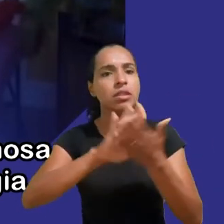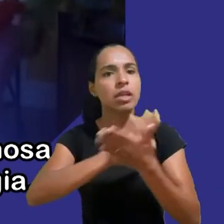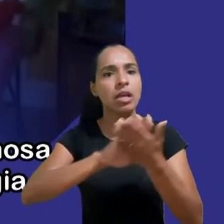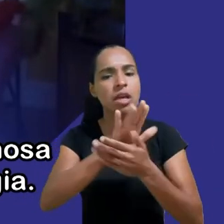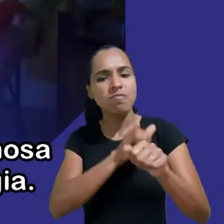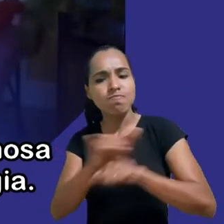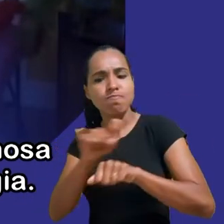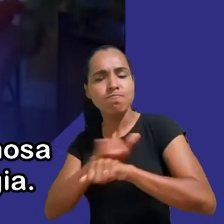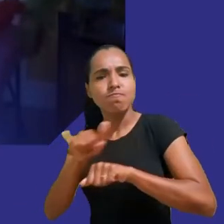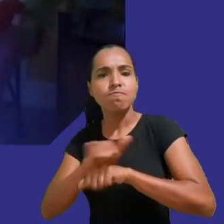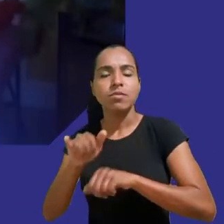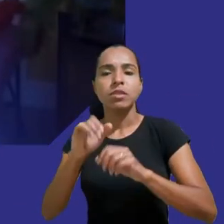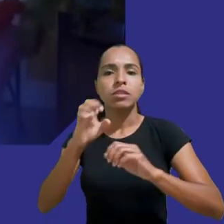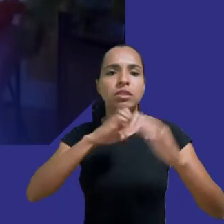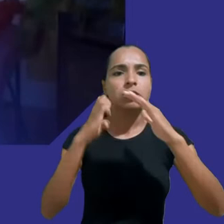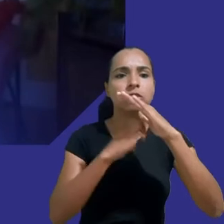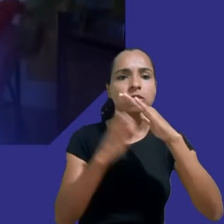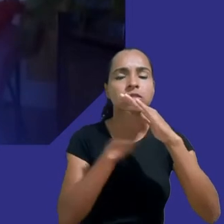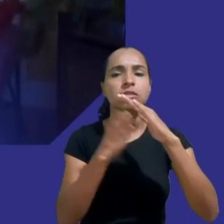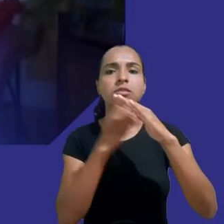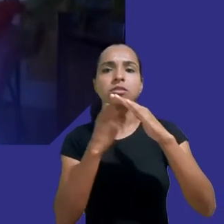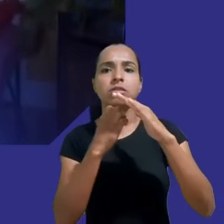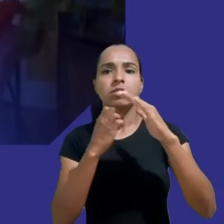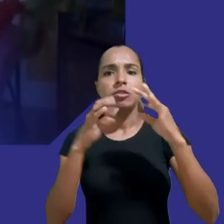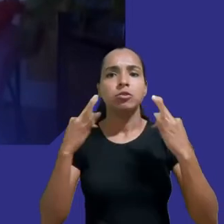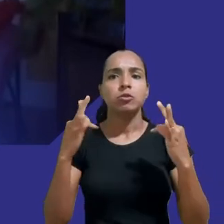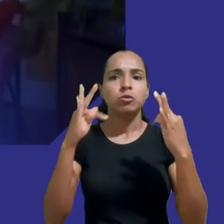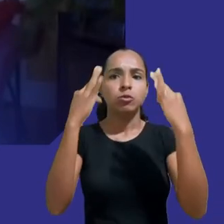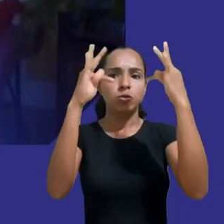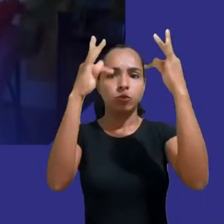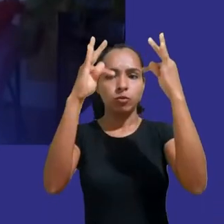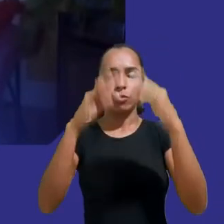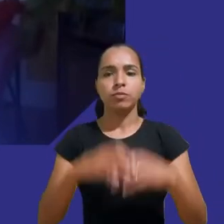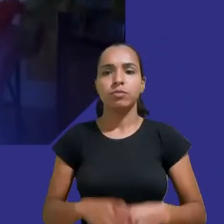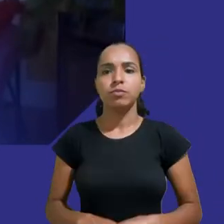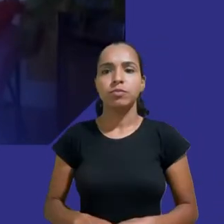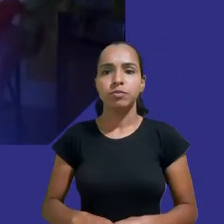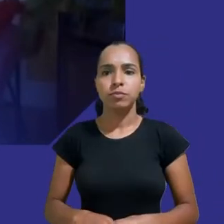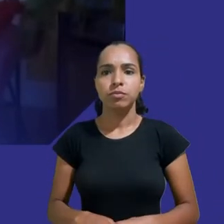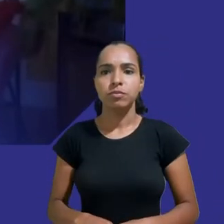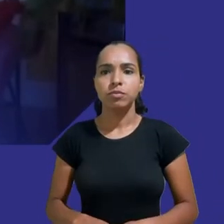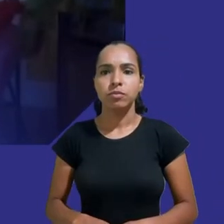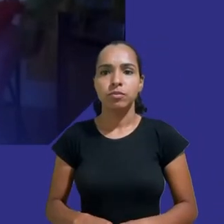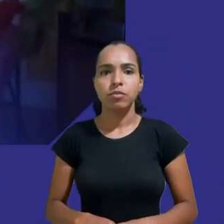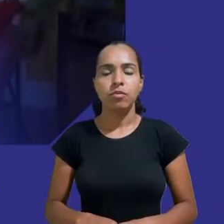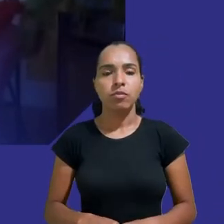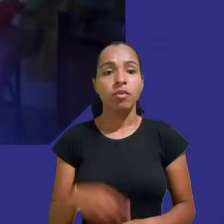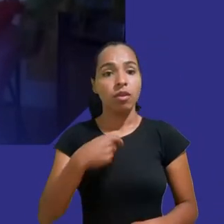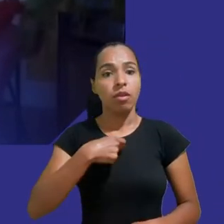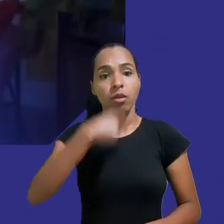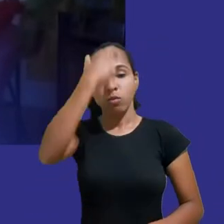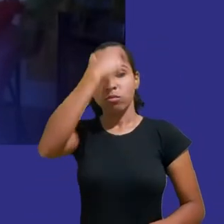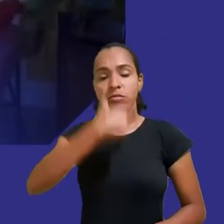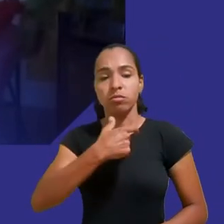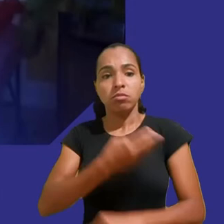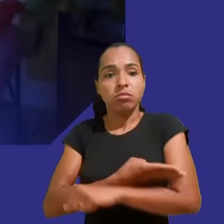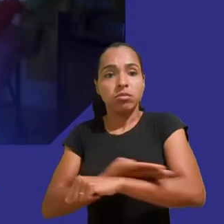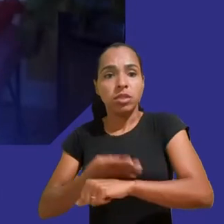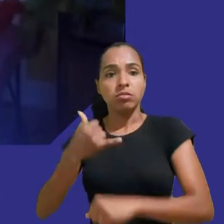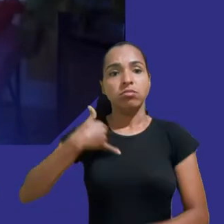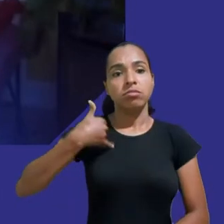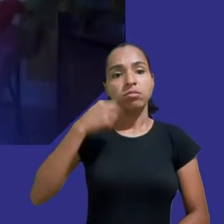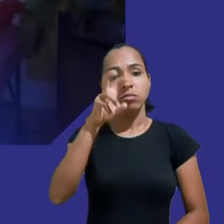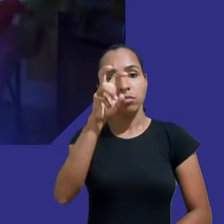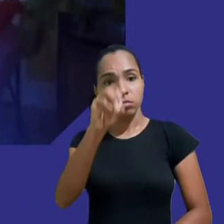manipulations of big tech I am a 50-year-old white male I have very little hair on the top of my